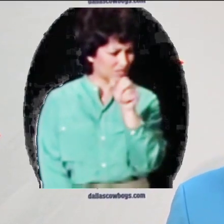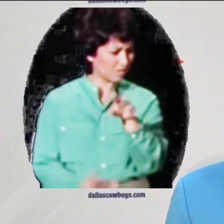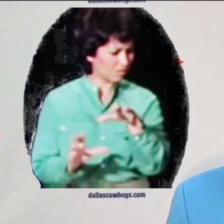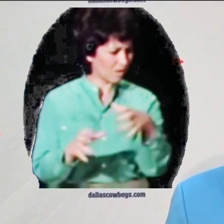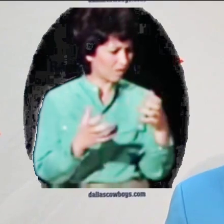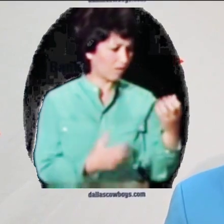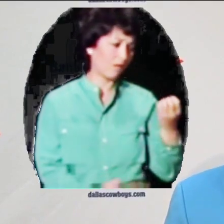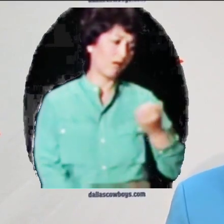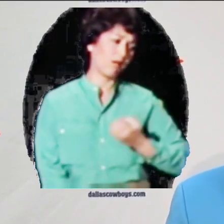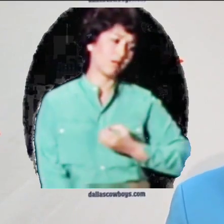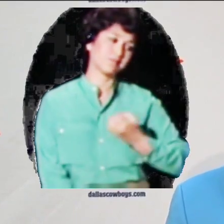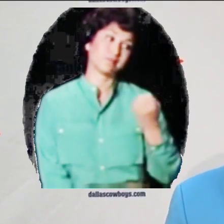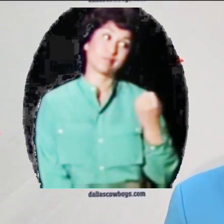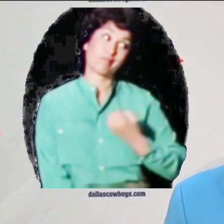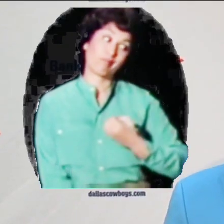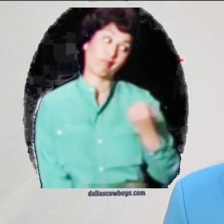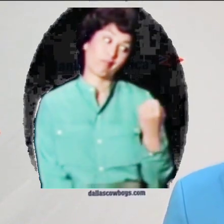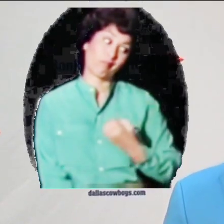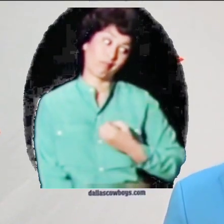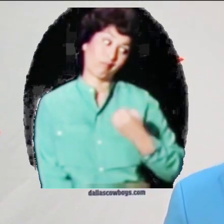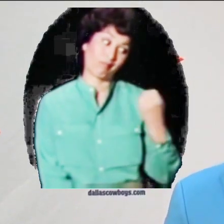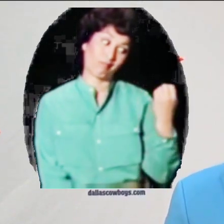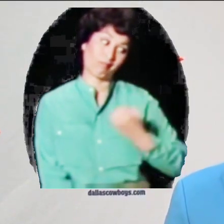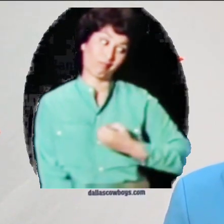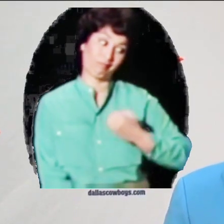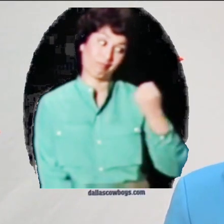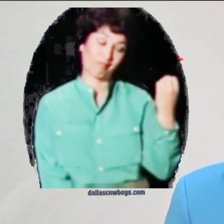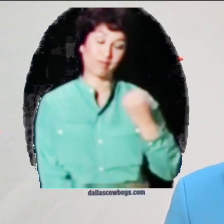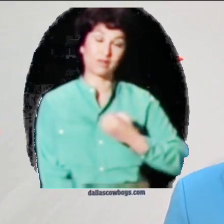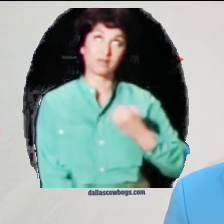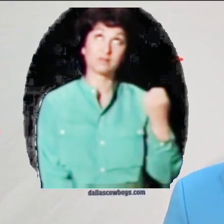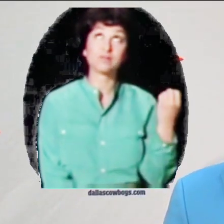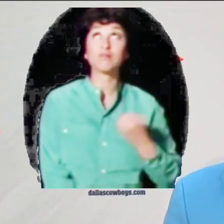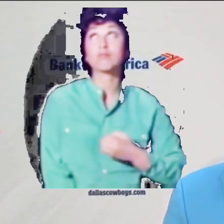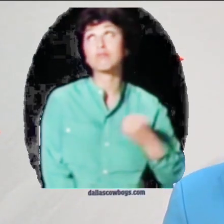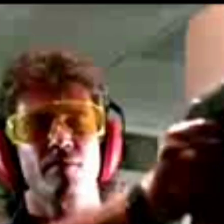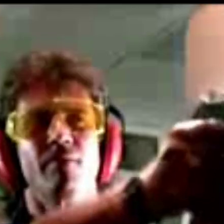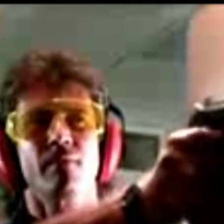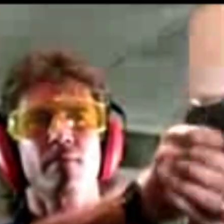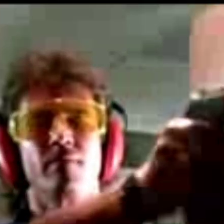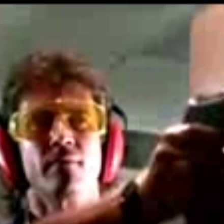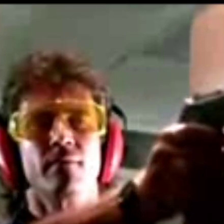I was causing it? Just was it me missing the pass? So I mean that's not anything I can judge right now.